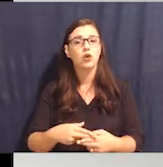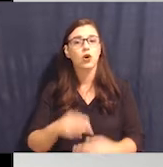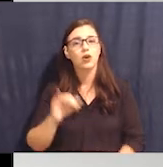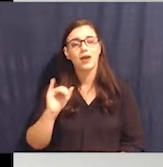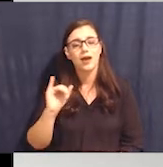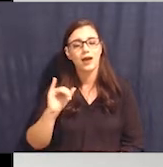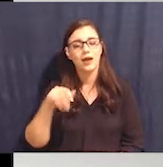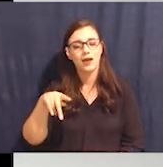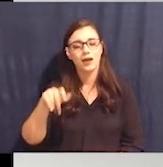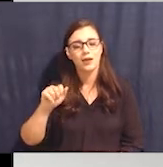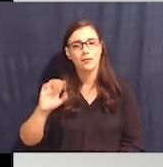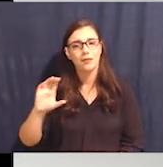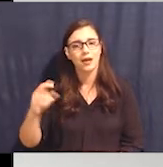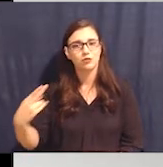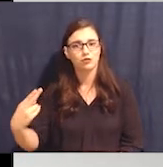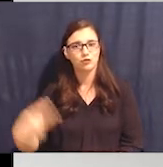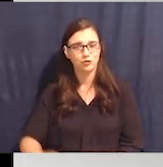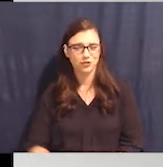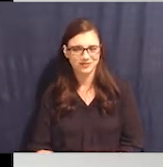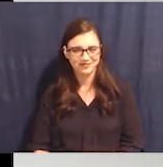It's called the eye patch.